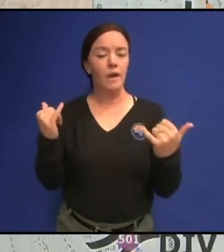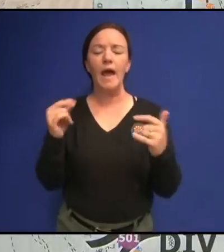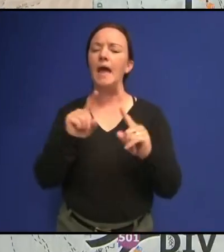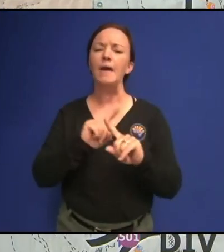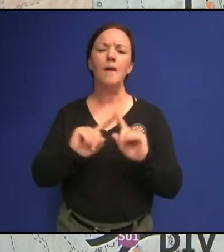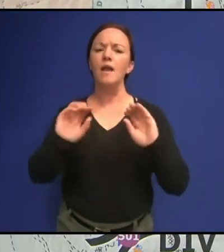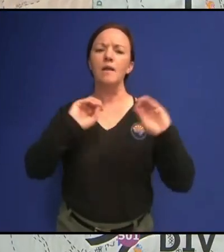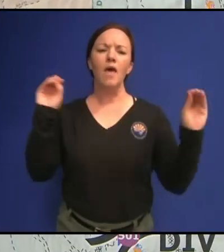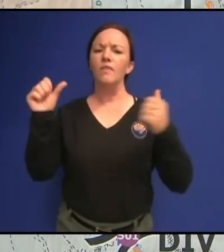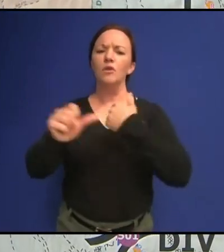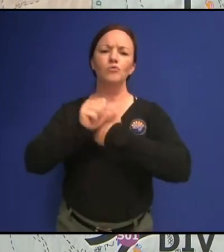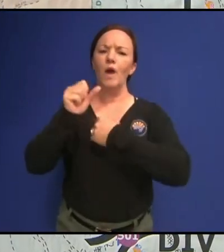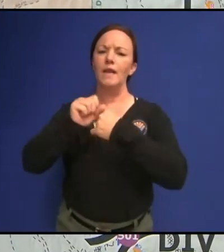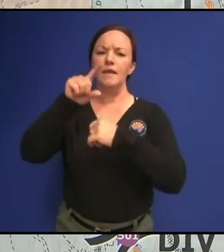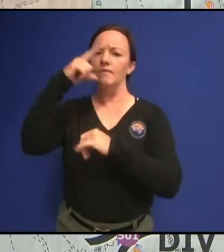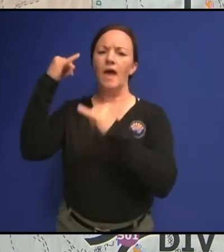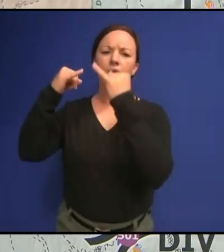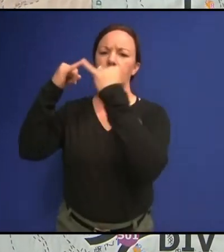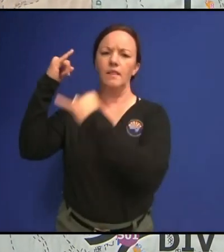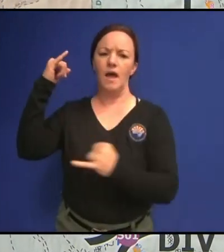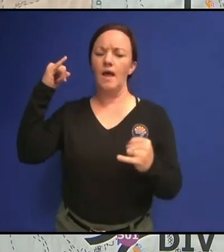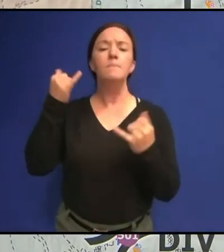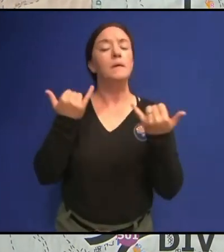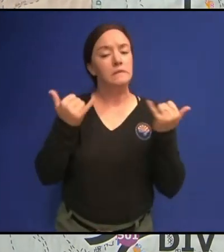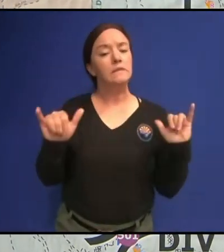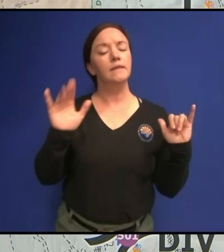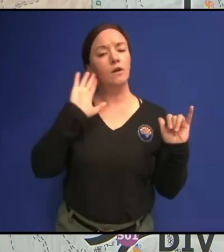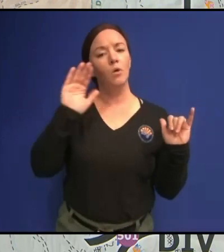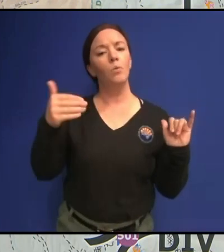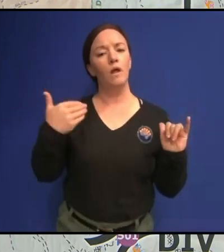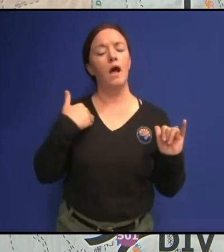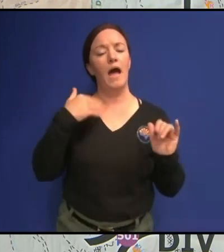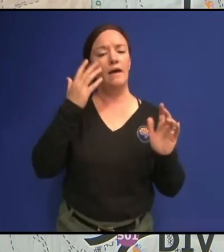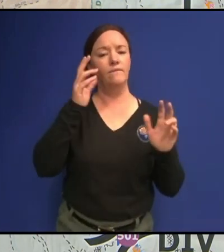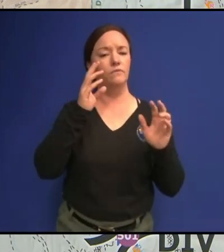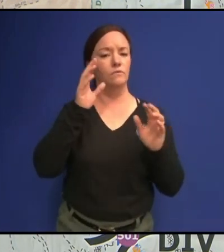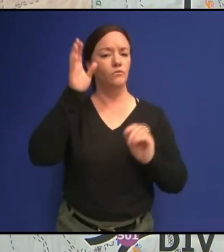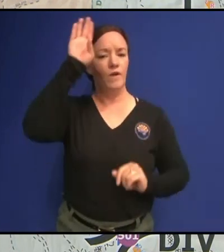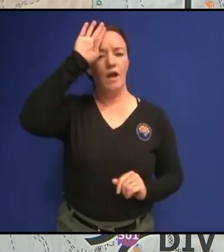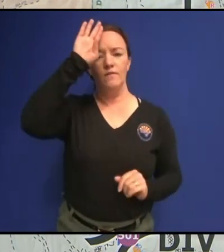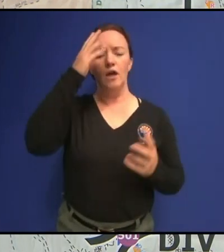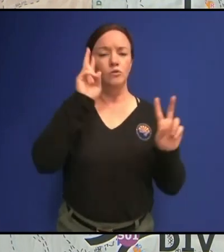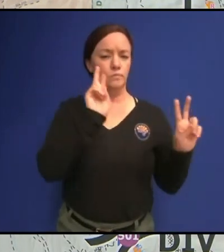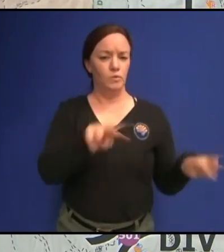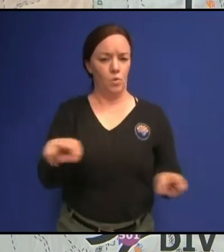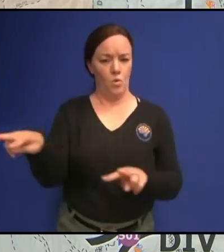be resources in there, continued patrol. And then the primary effort in this whole area is going to be that